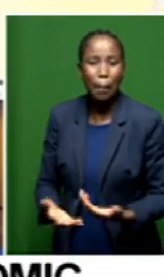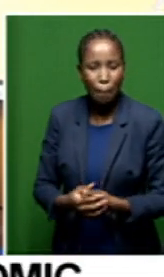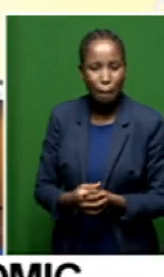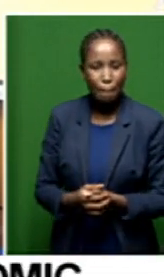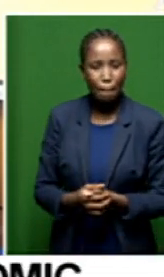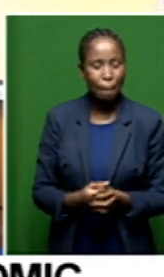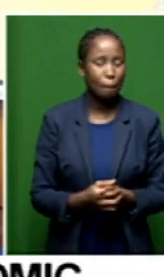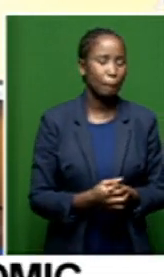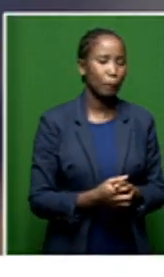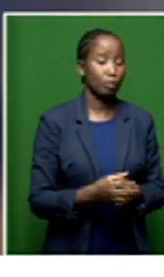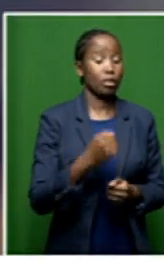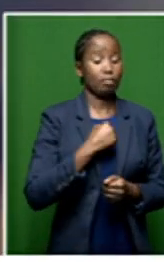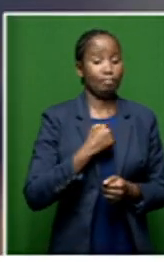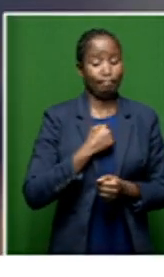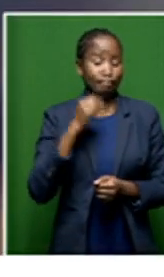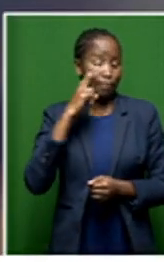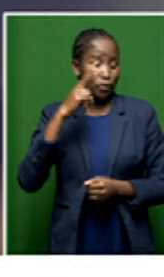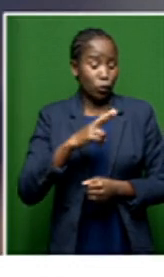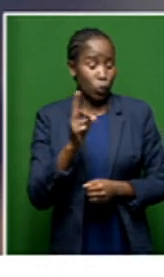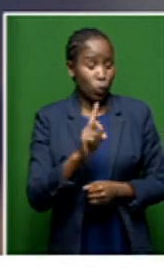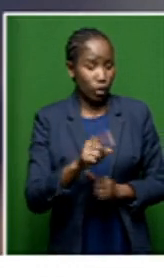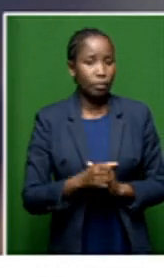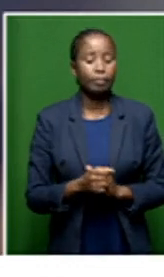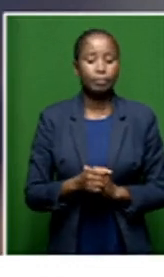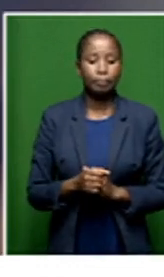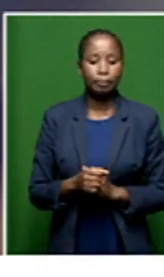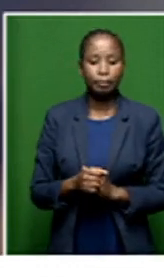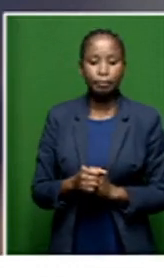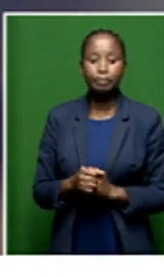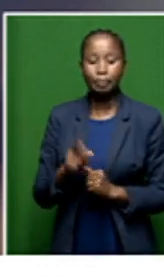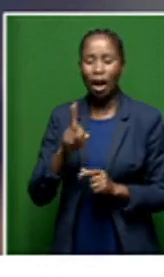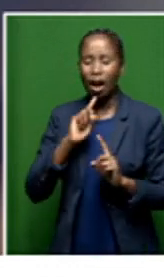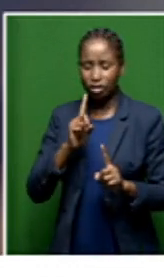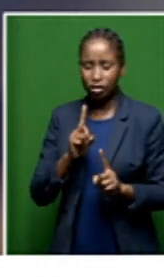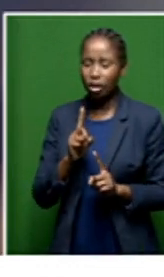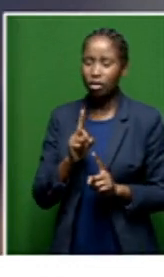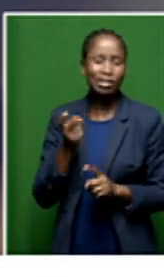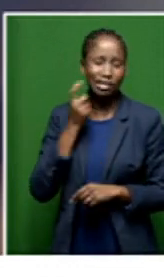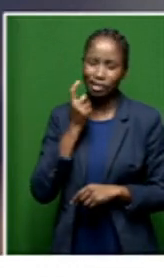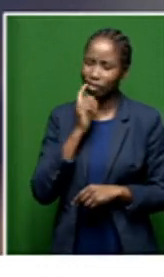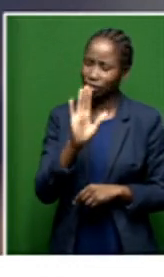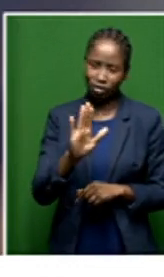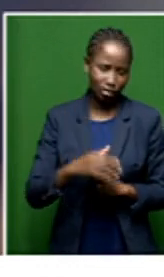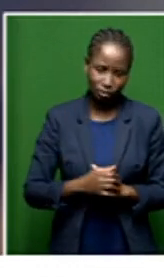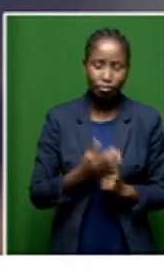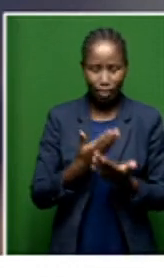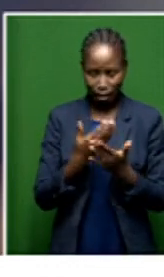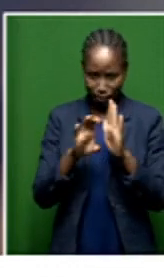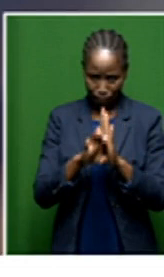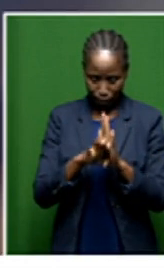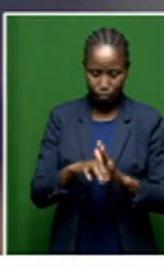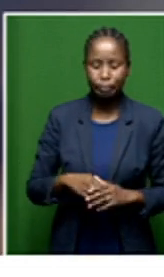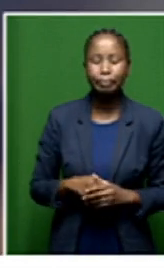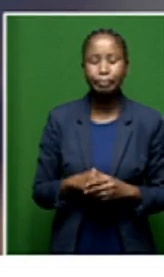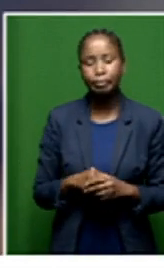My views, Leanne, are always that our answers are closer to us than we think. I'll make an example. When